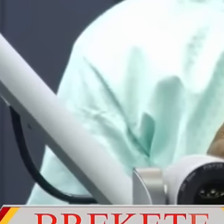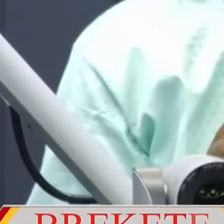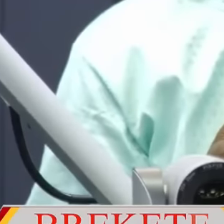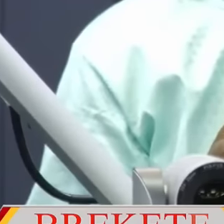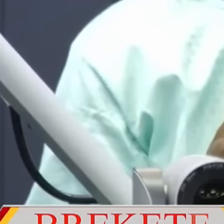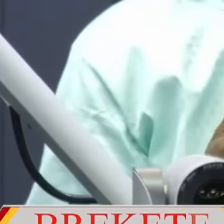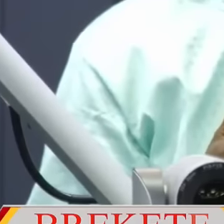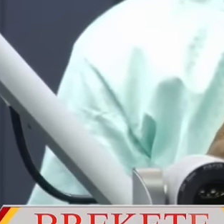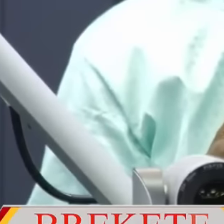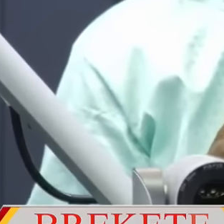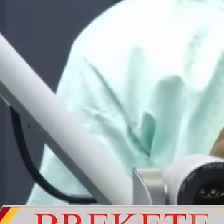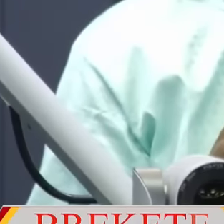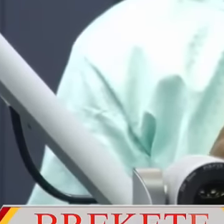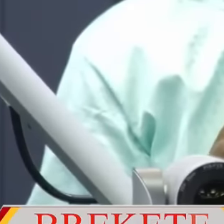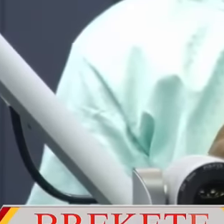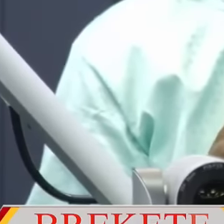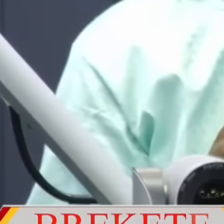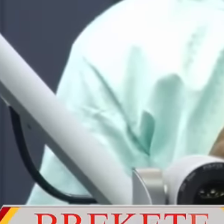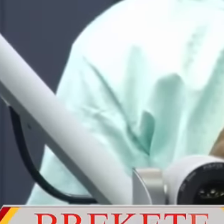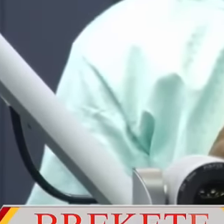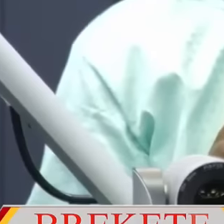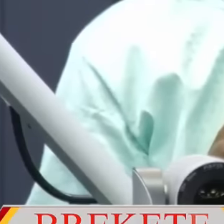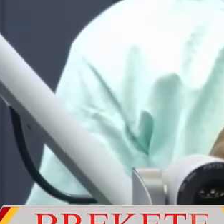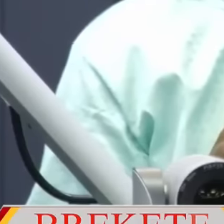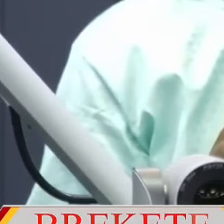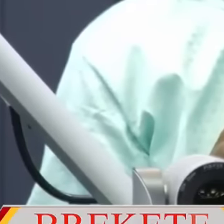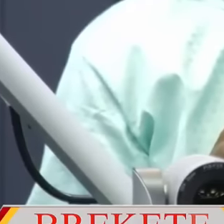mukaddashin chairman na